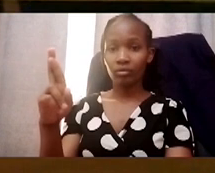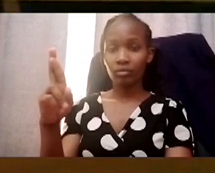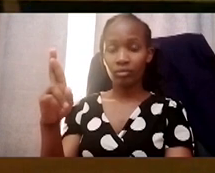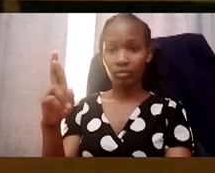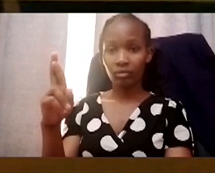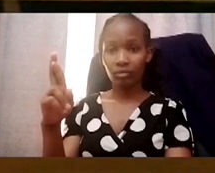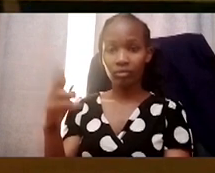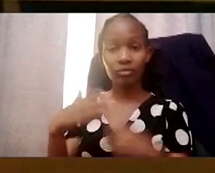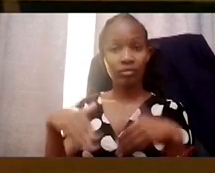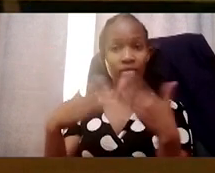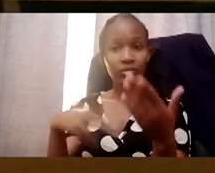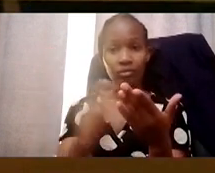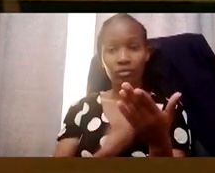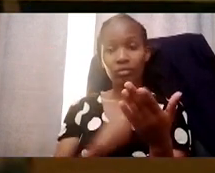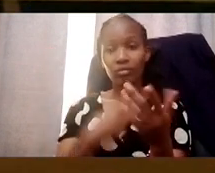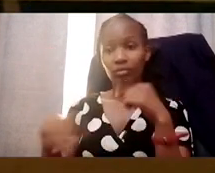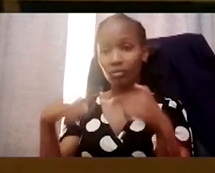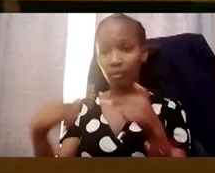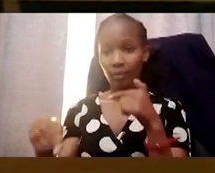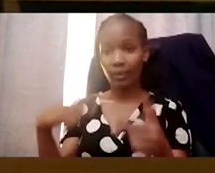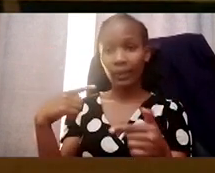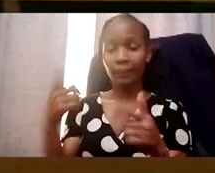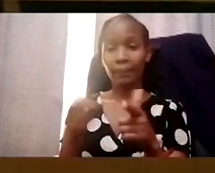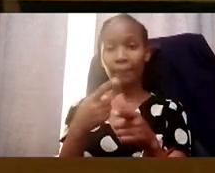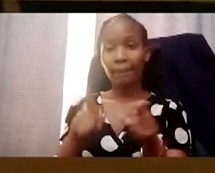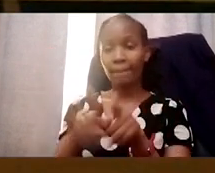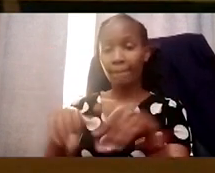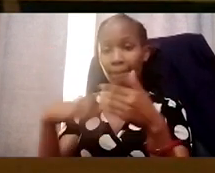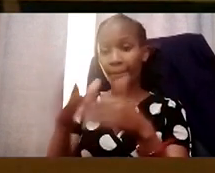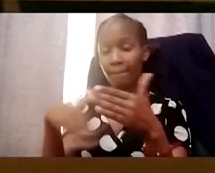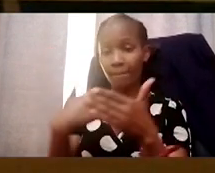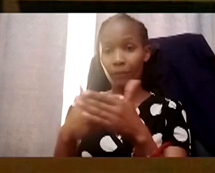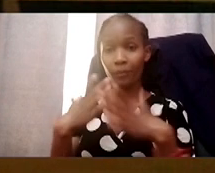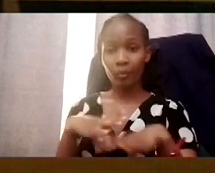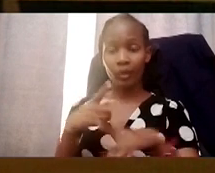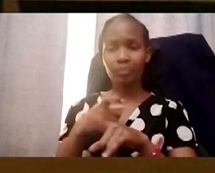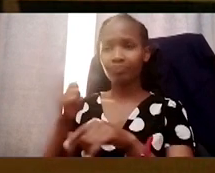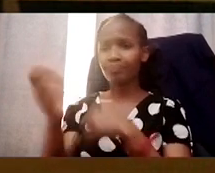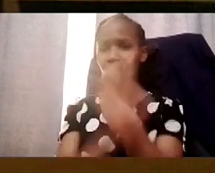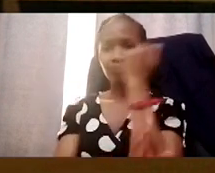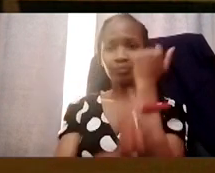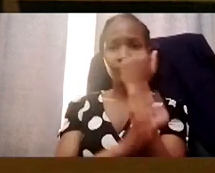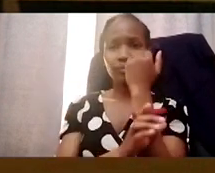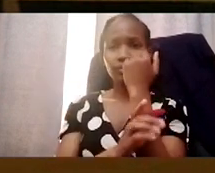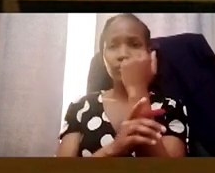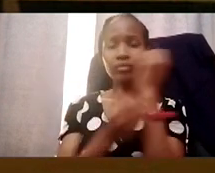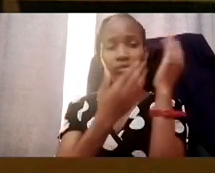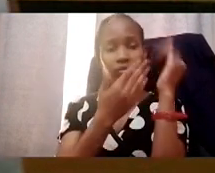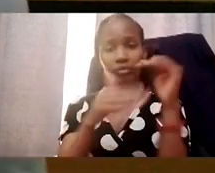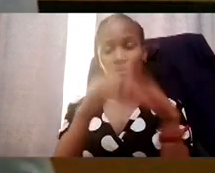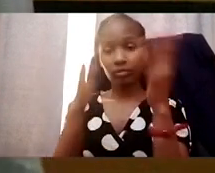us chance to compete, it has given all the refugees chance to the hope around the world.